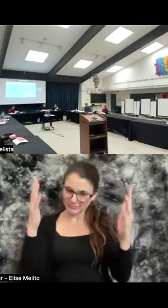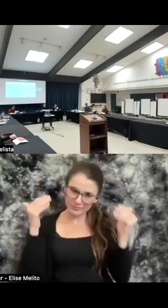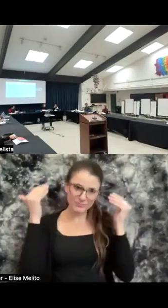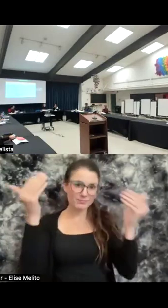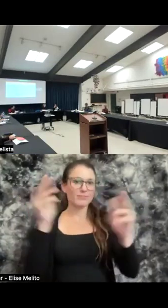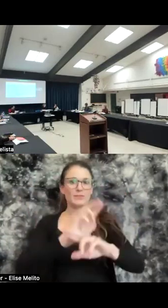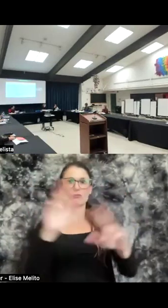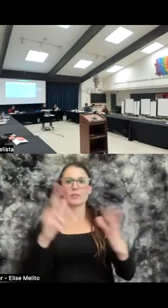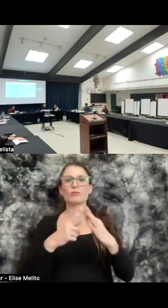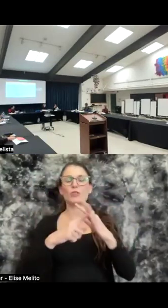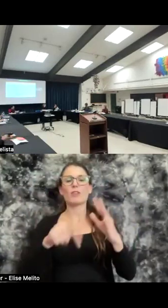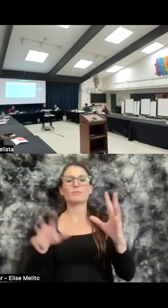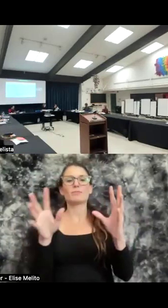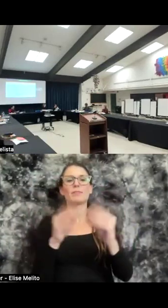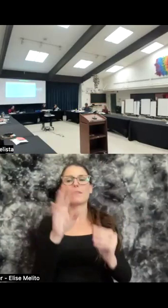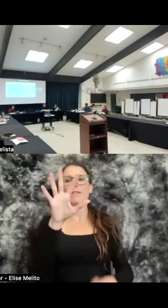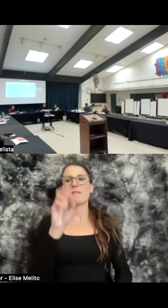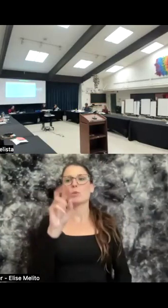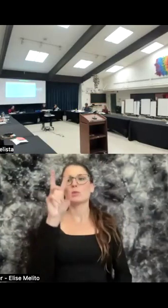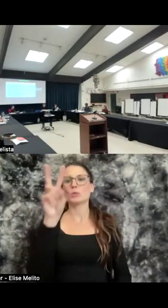at 5:02 p.m.